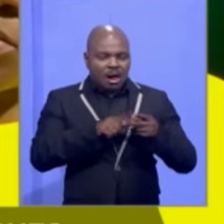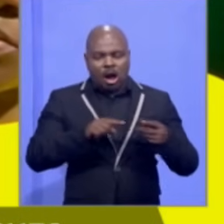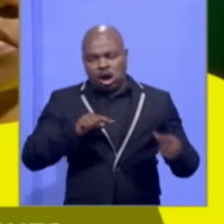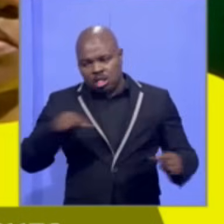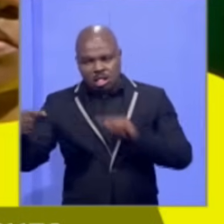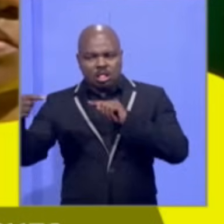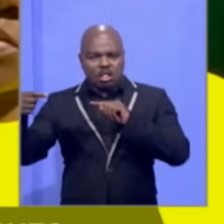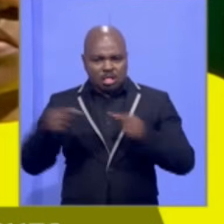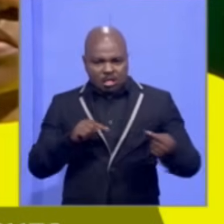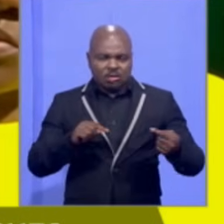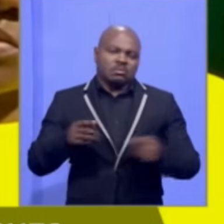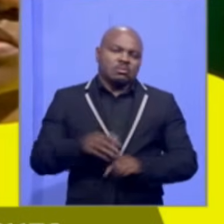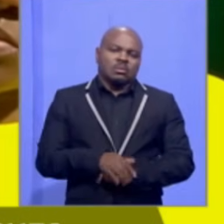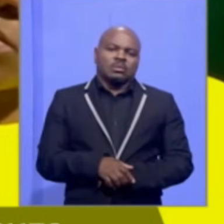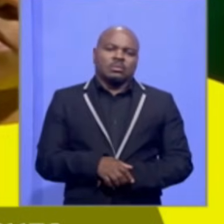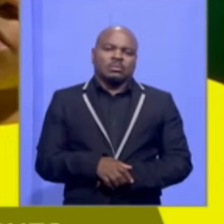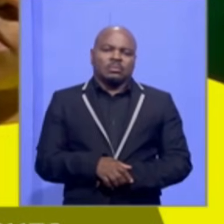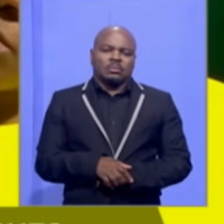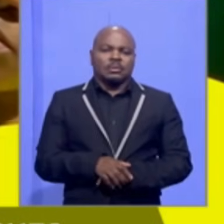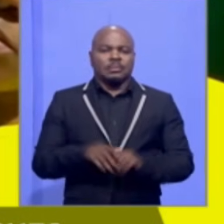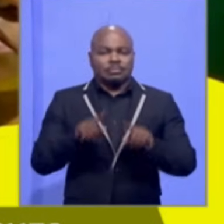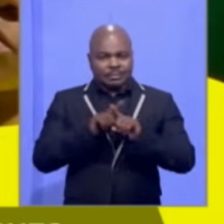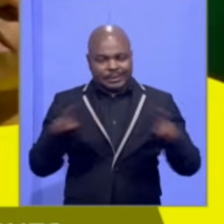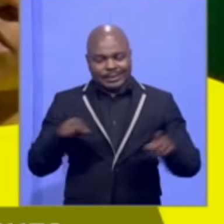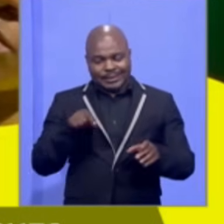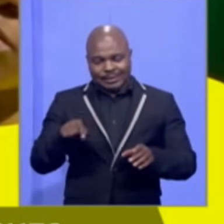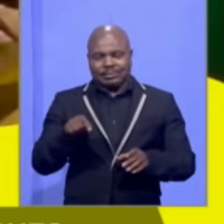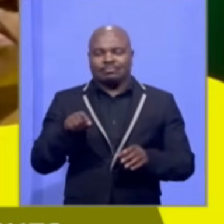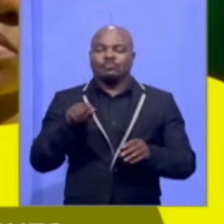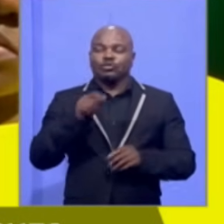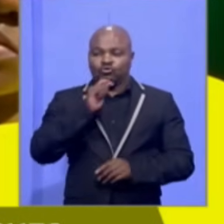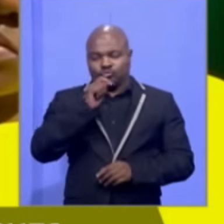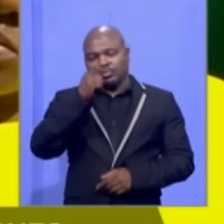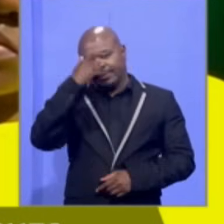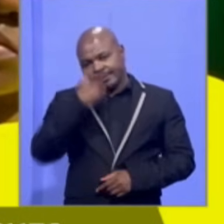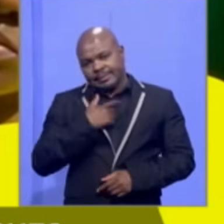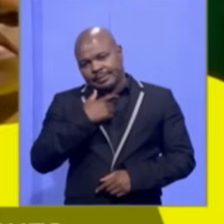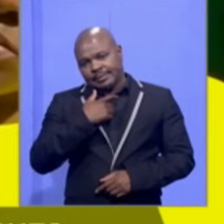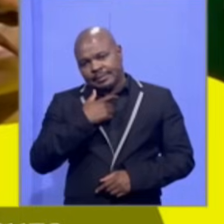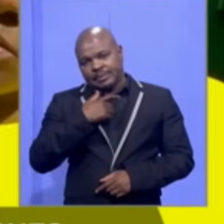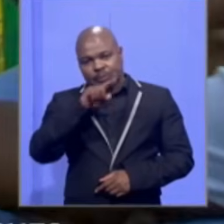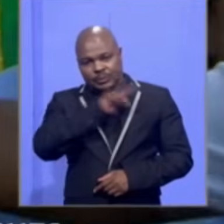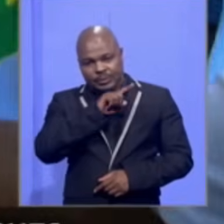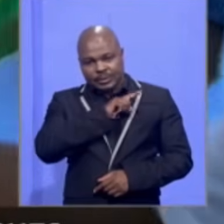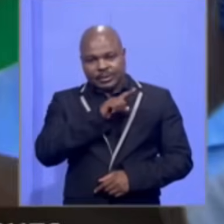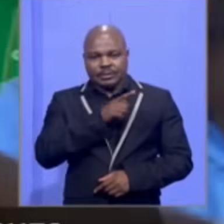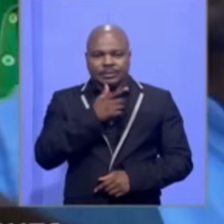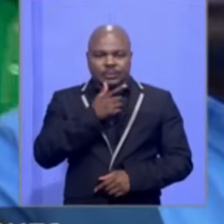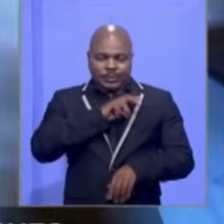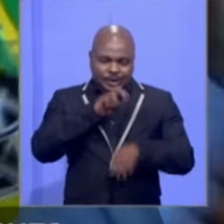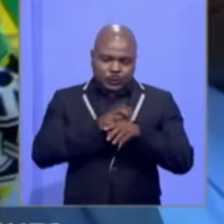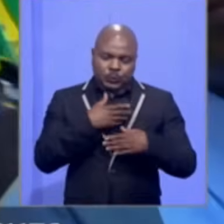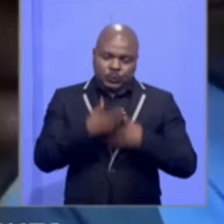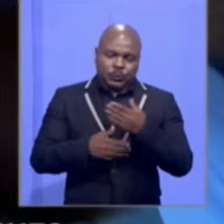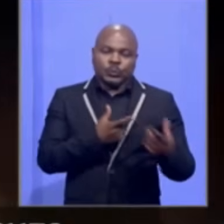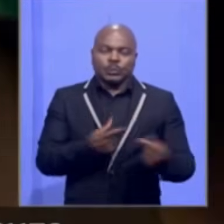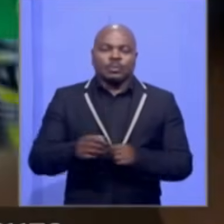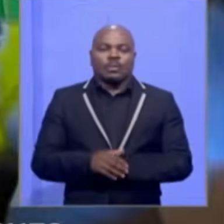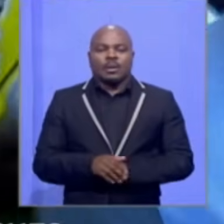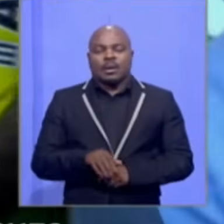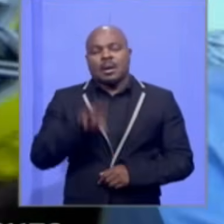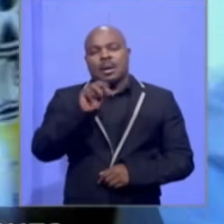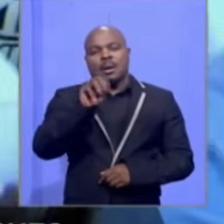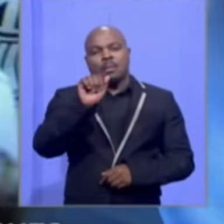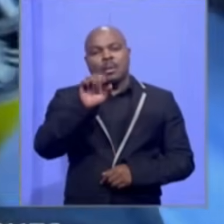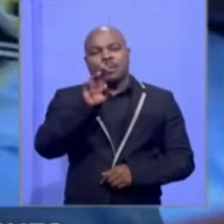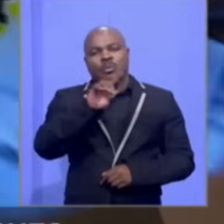counter-arguments, but it's a sad chapter. Of course, we'll have to face it. Mabuza o re